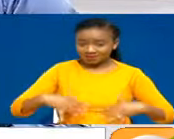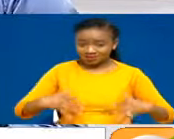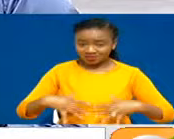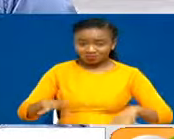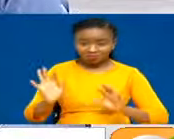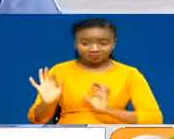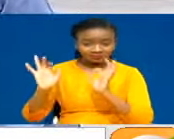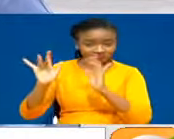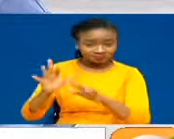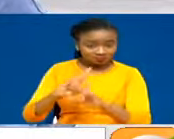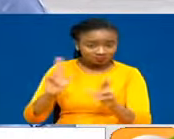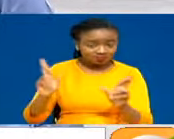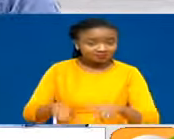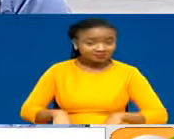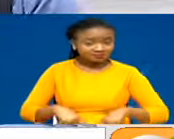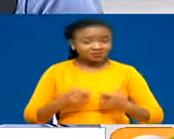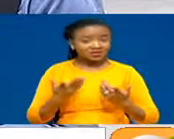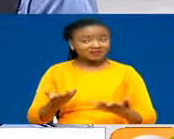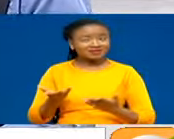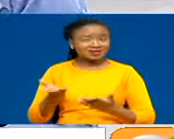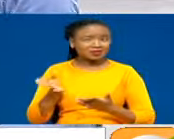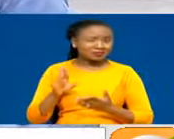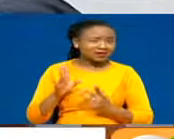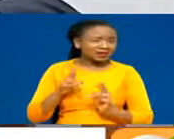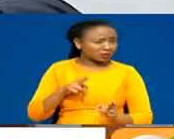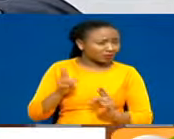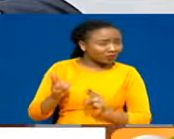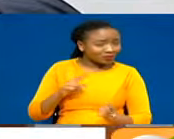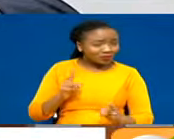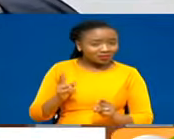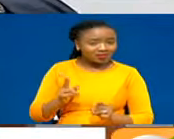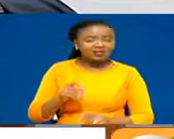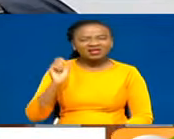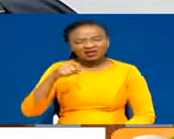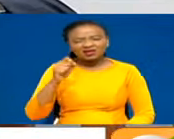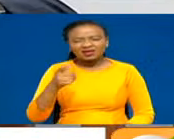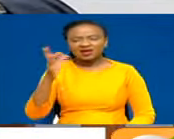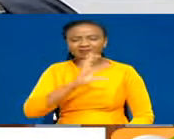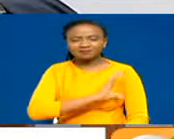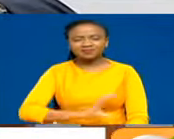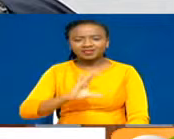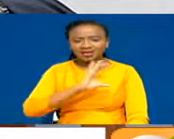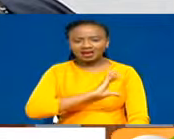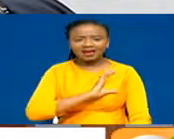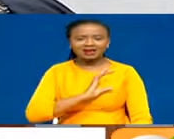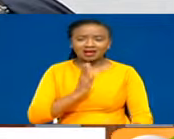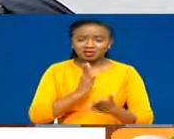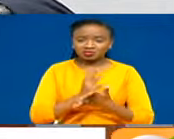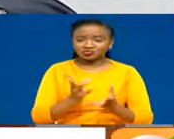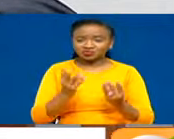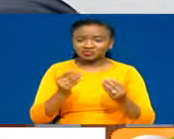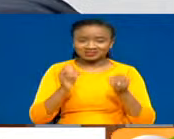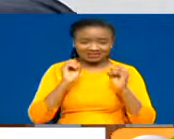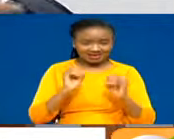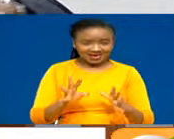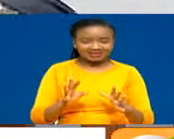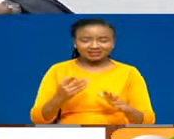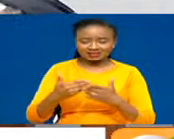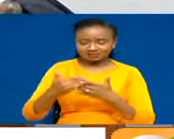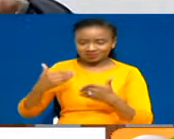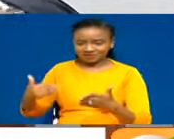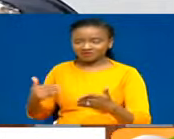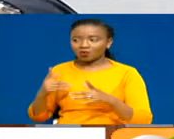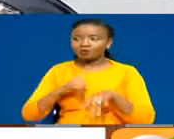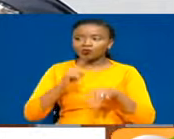raring to go? Yes. Is life coming back to some kind of normalcy? Yes, I think Canada did a great job. It was tough for Canadians in the beginning